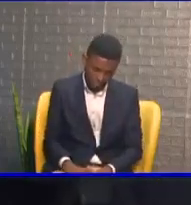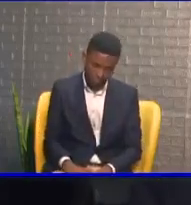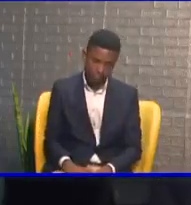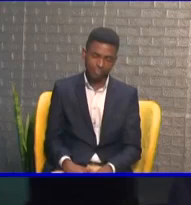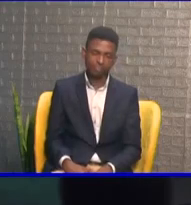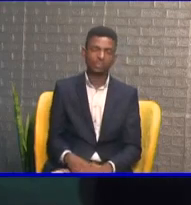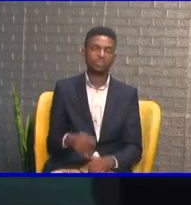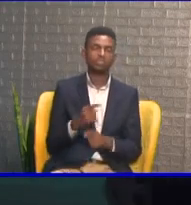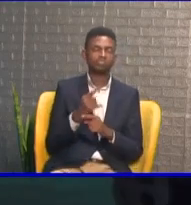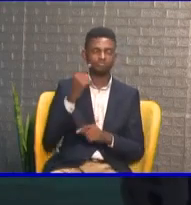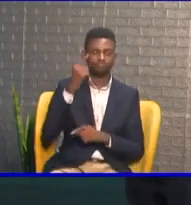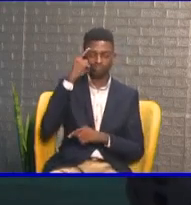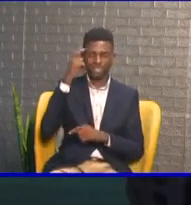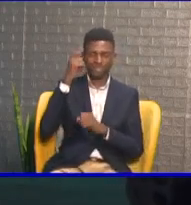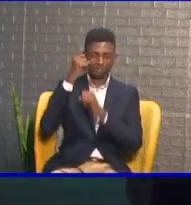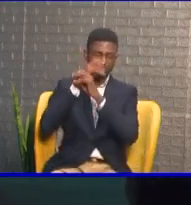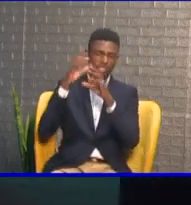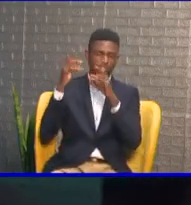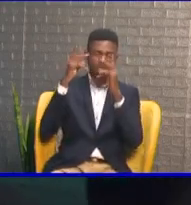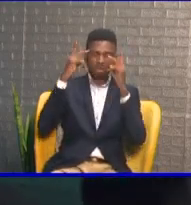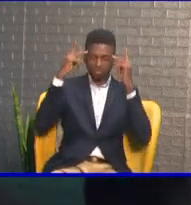Imagine the prosperity of God.